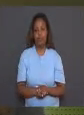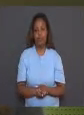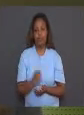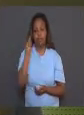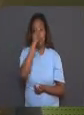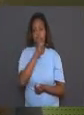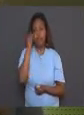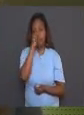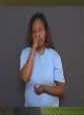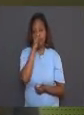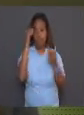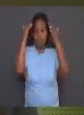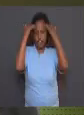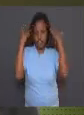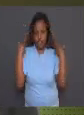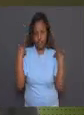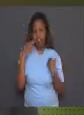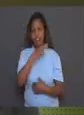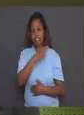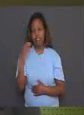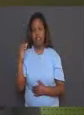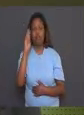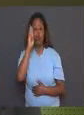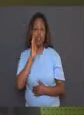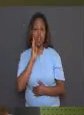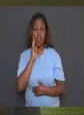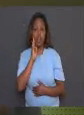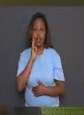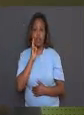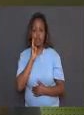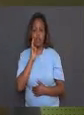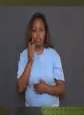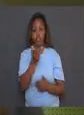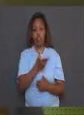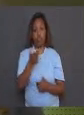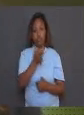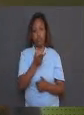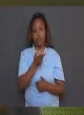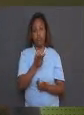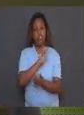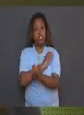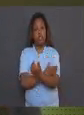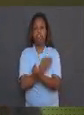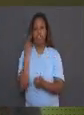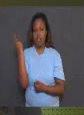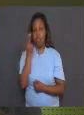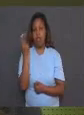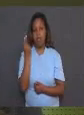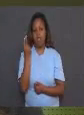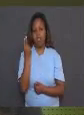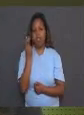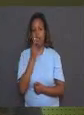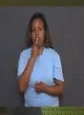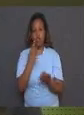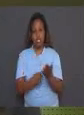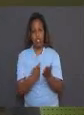Ethiopia, Egypt, and Sudan will all potentially benefit from